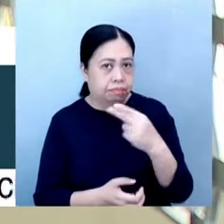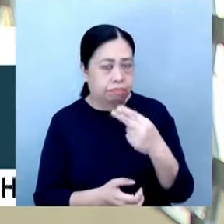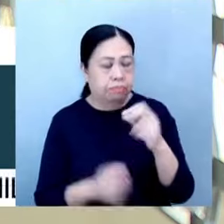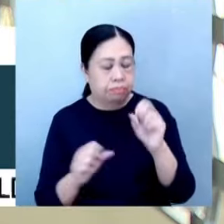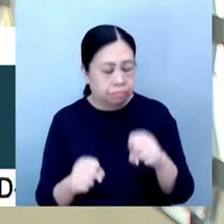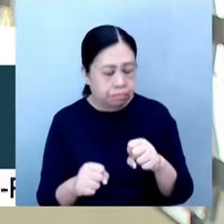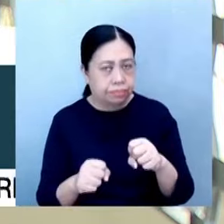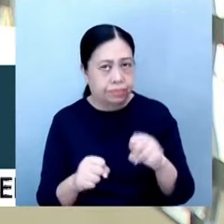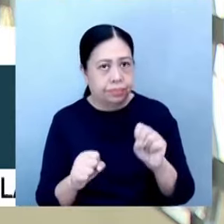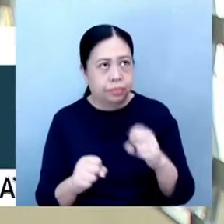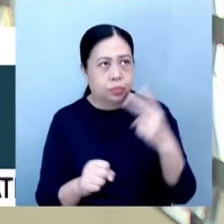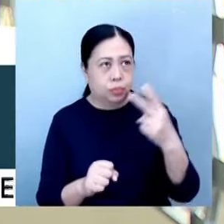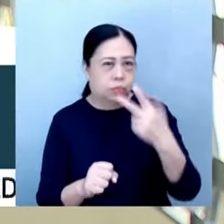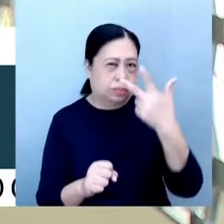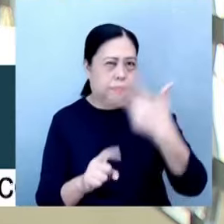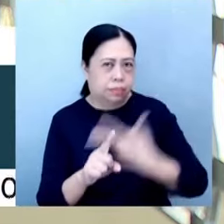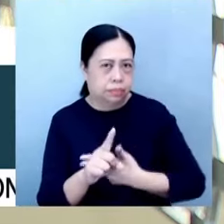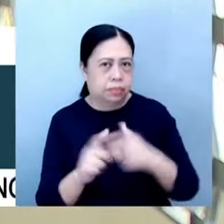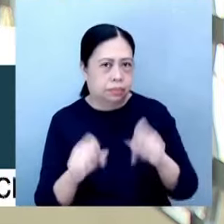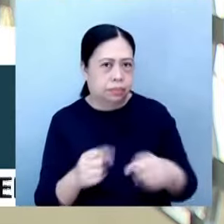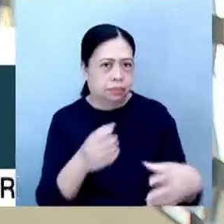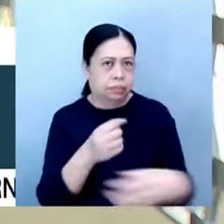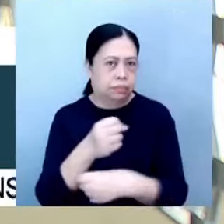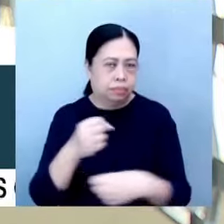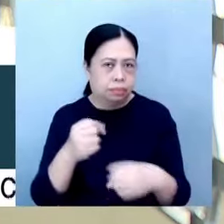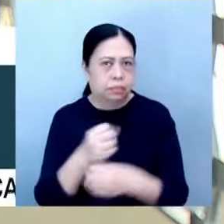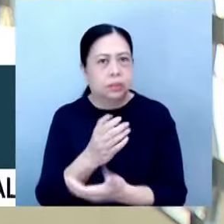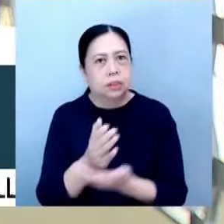next 2 to 3 months. Meron naman na